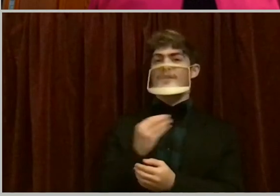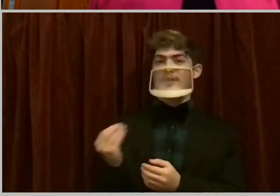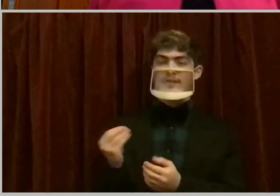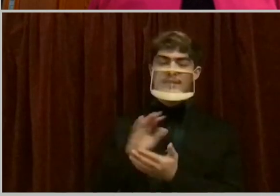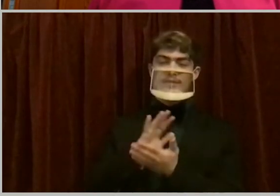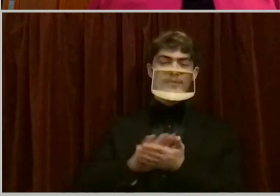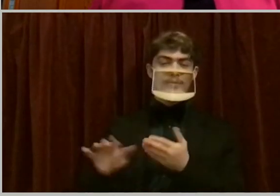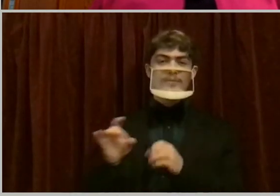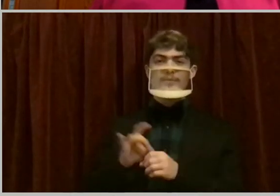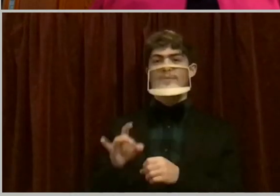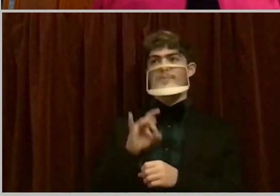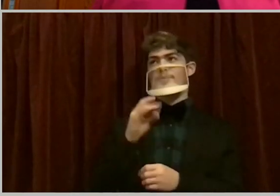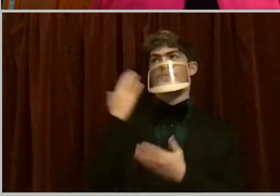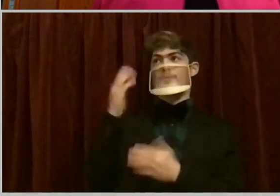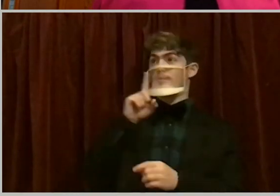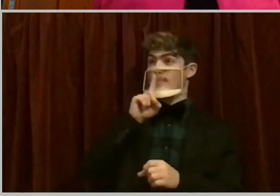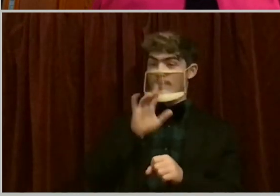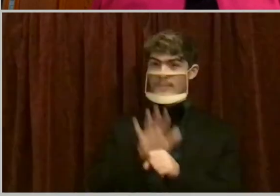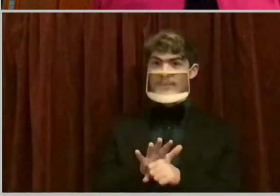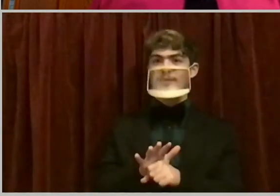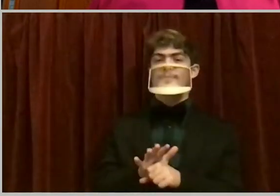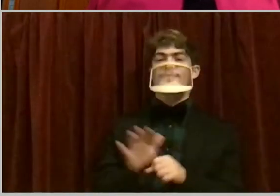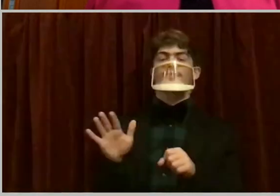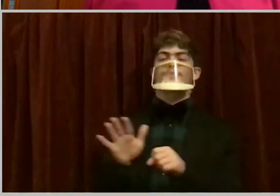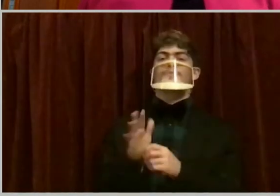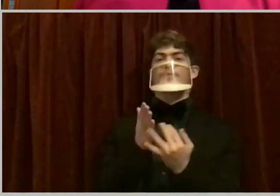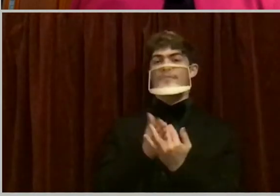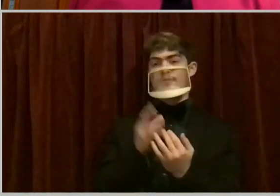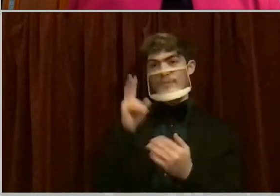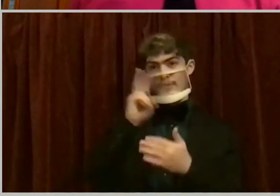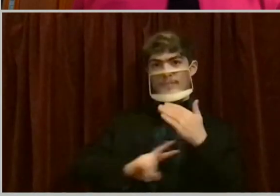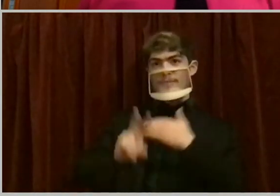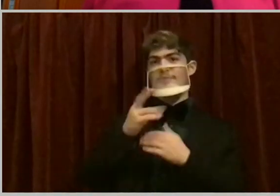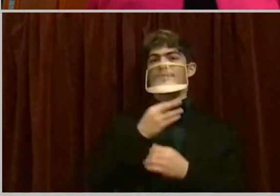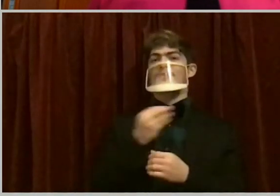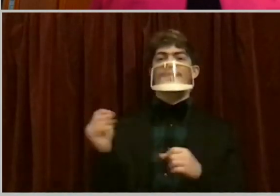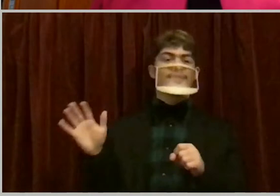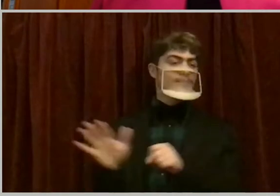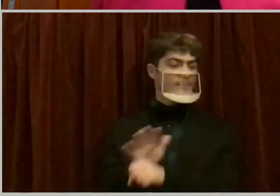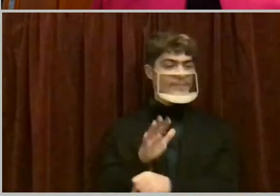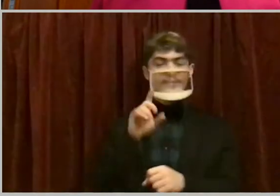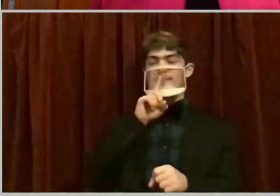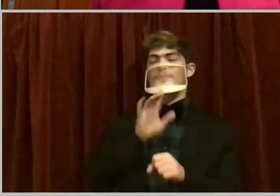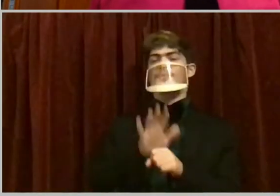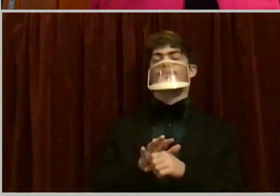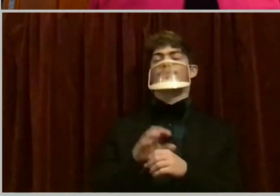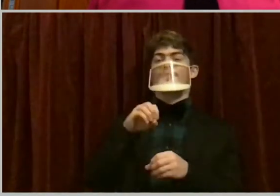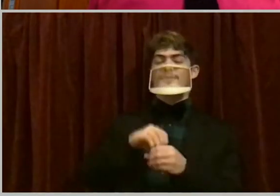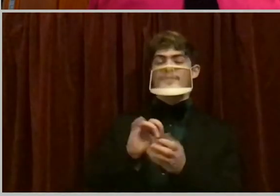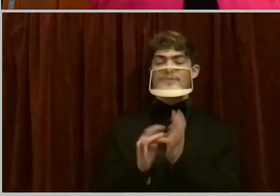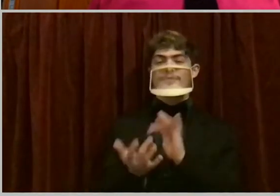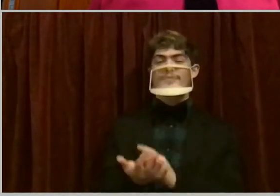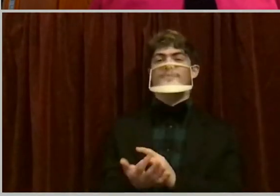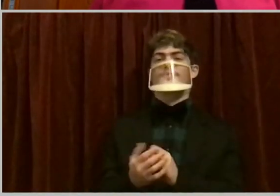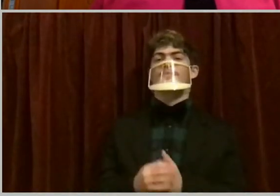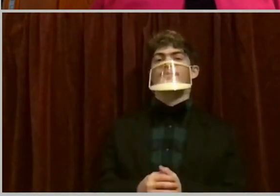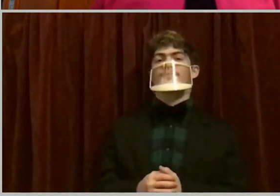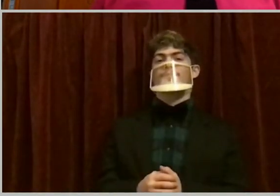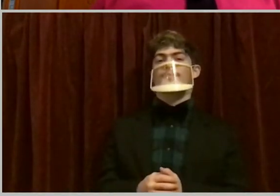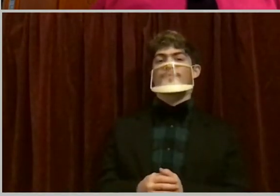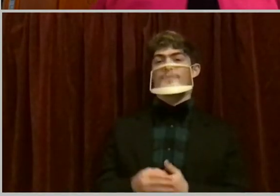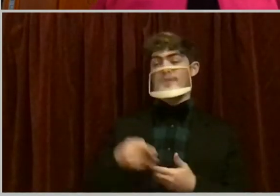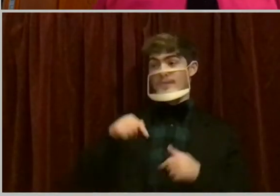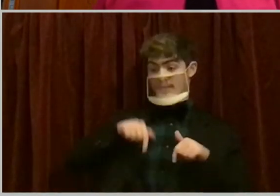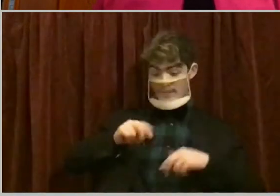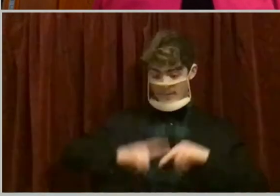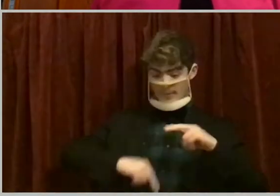you promised through the prophets and you completed in your son Christ. And we ask, Lord, just as we leave this building is not the church. We